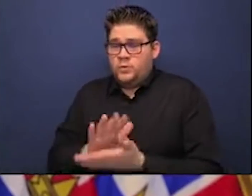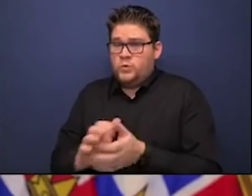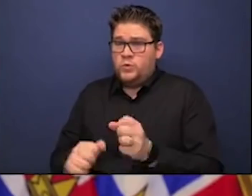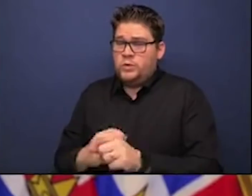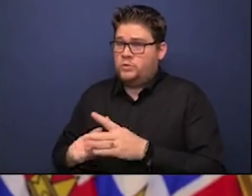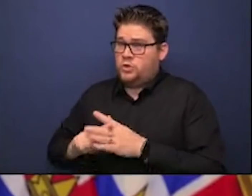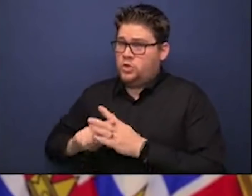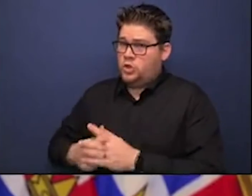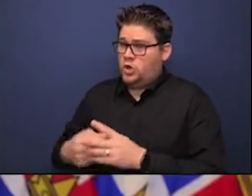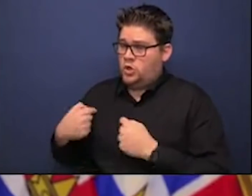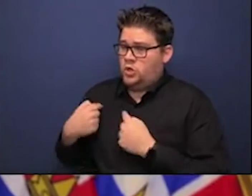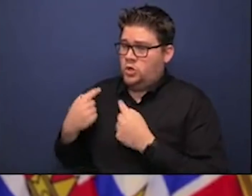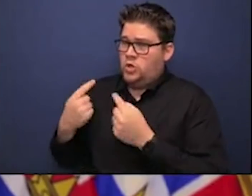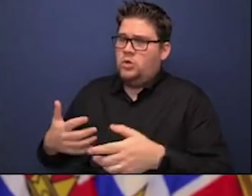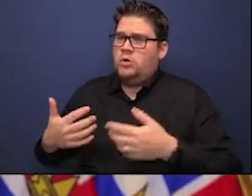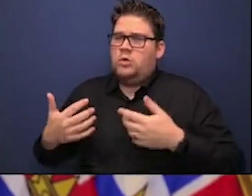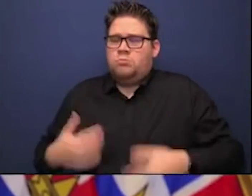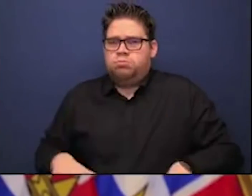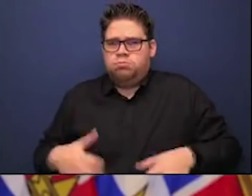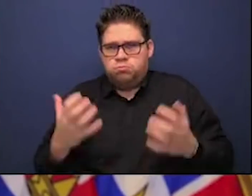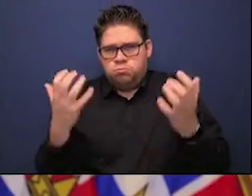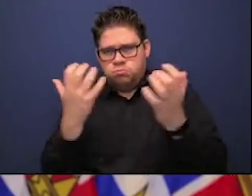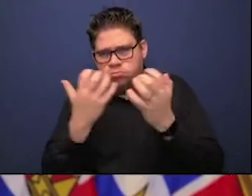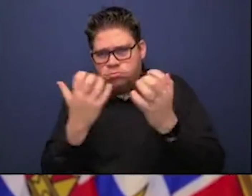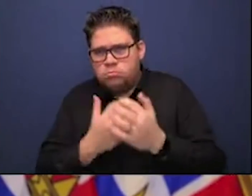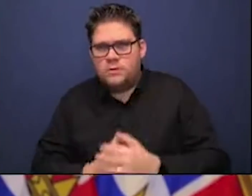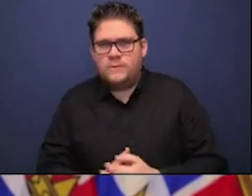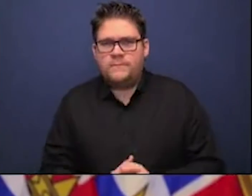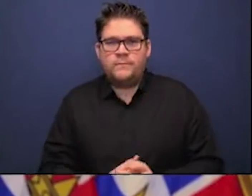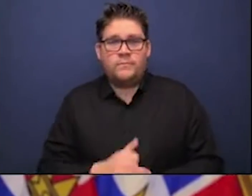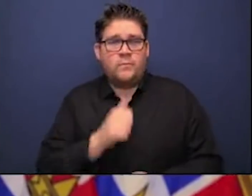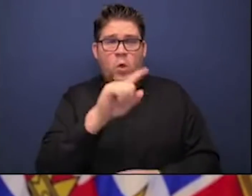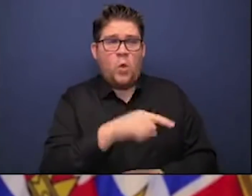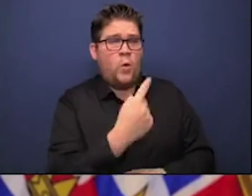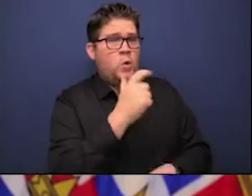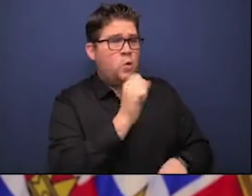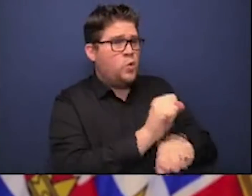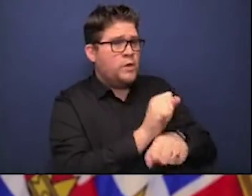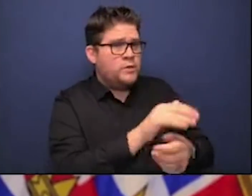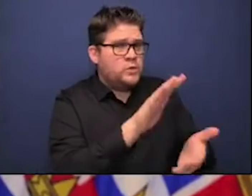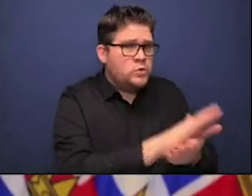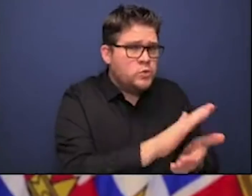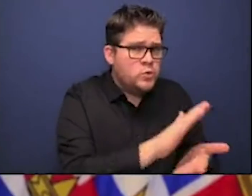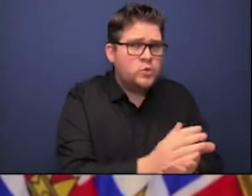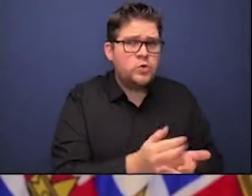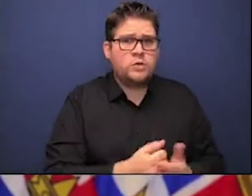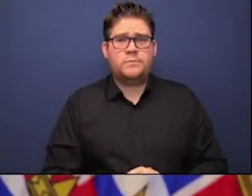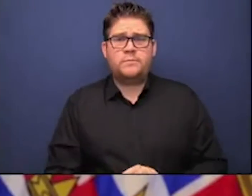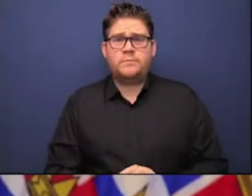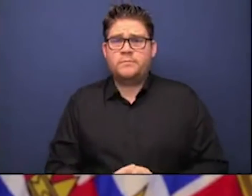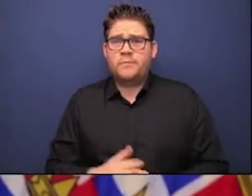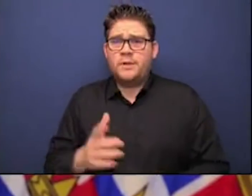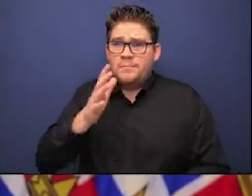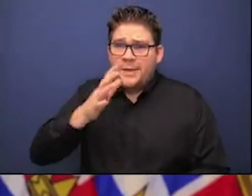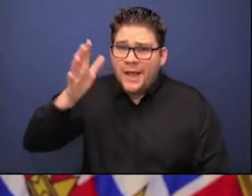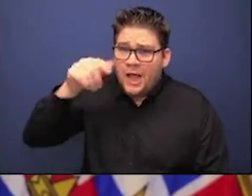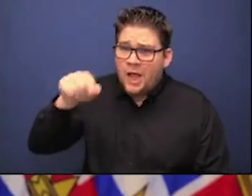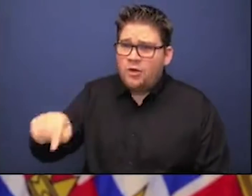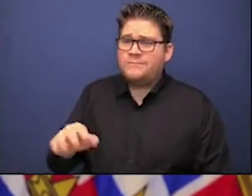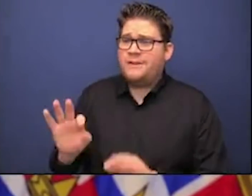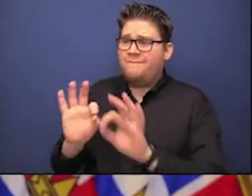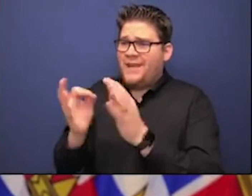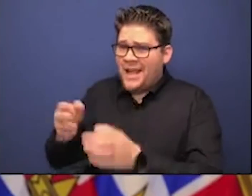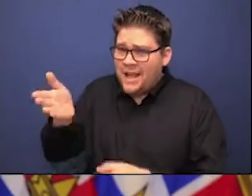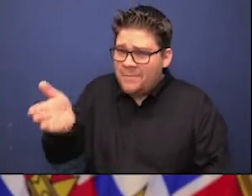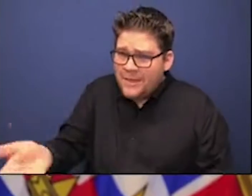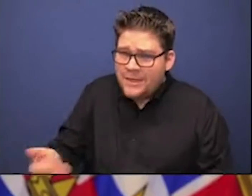limited to those only employed in the sector, but includes the families and the students who are working so hard to understand and comply with the robust